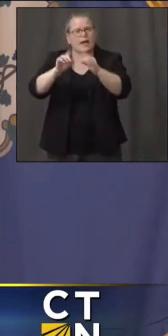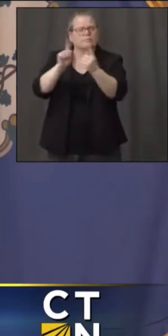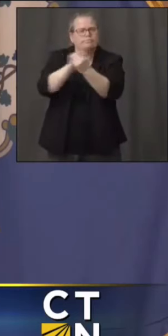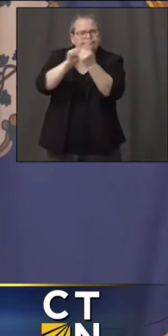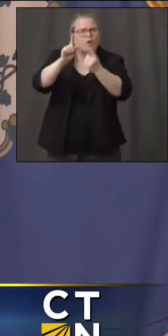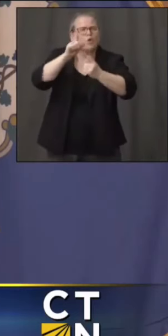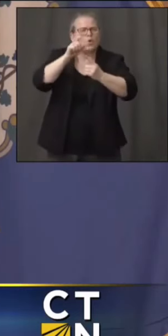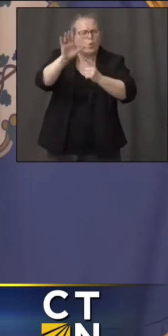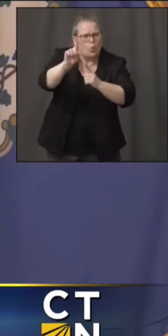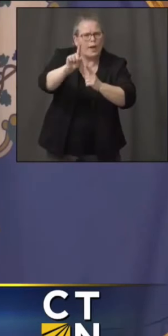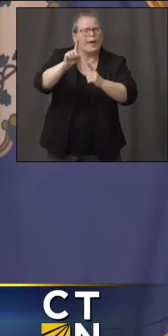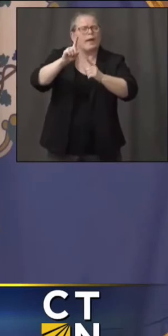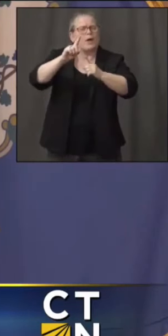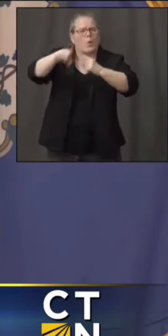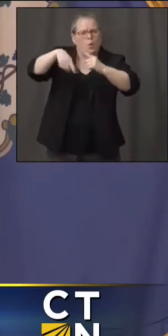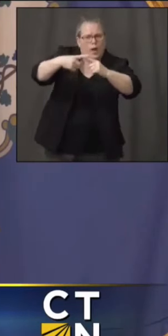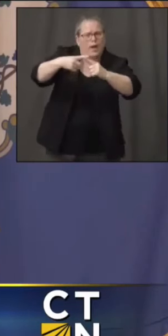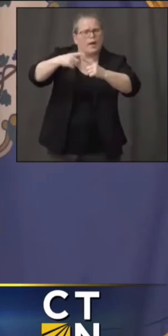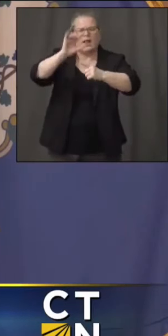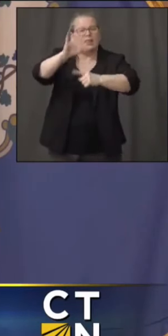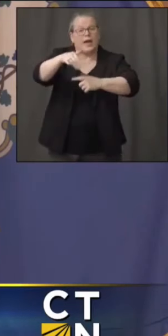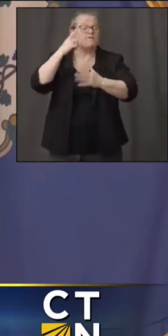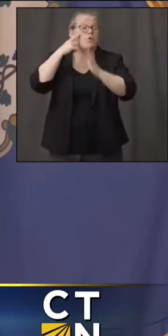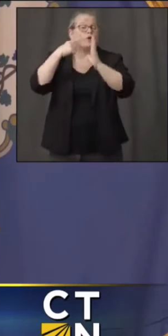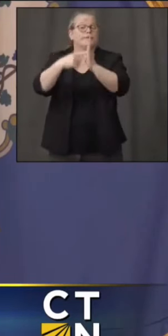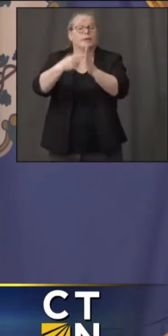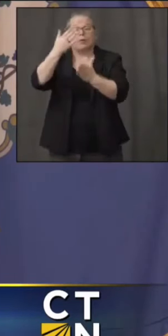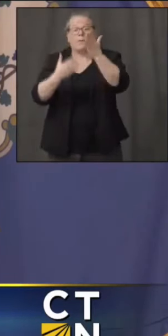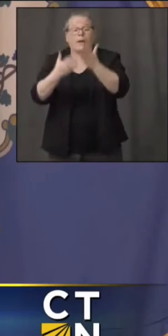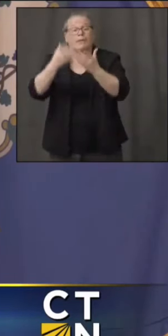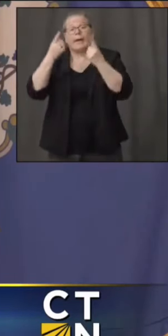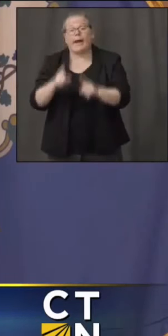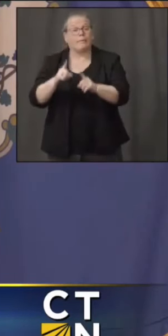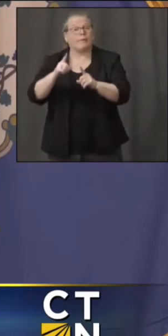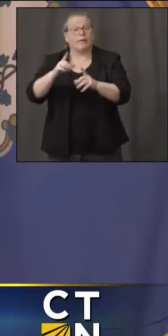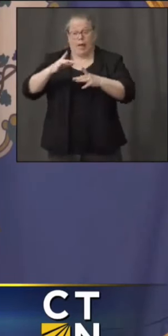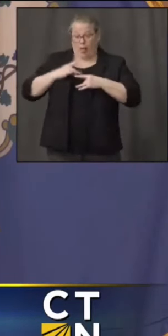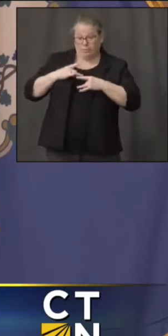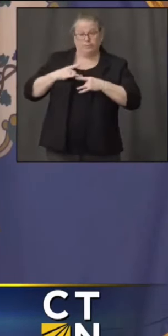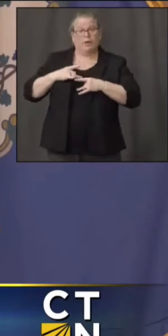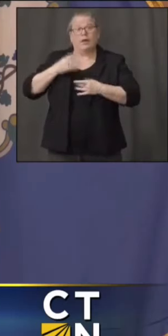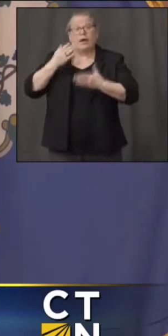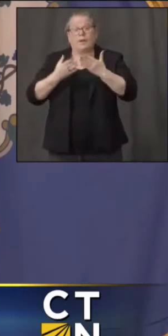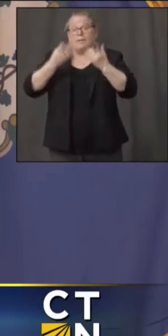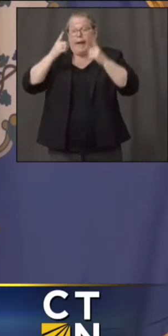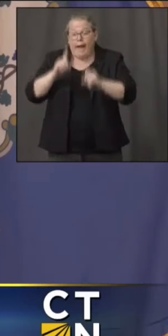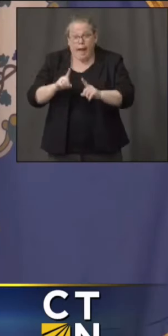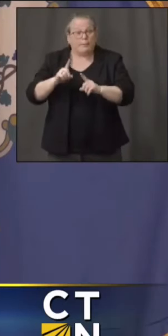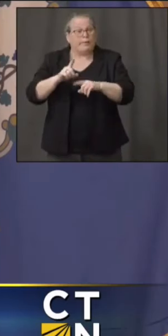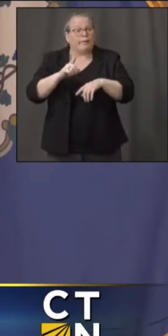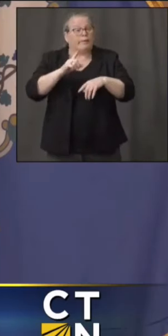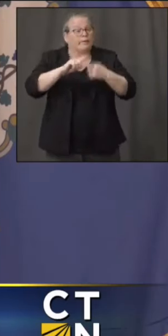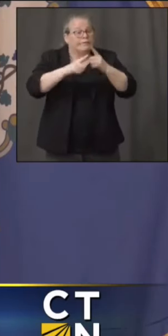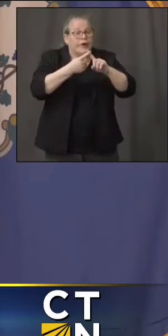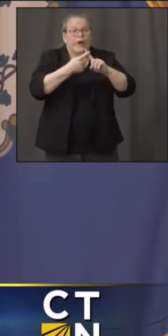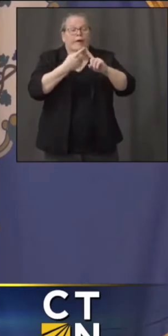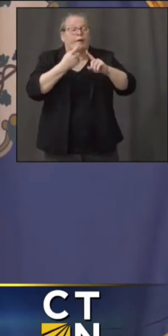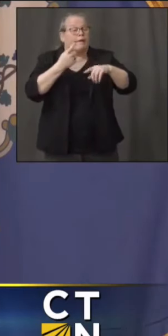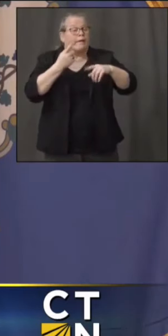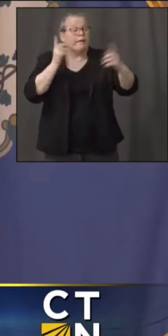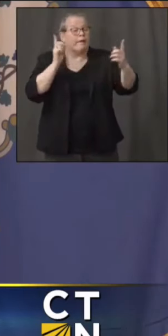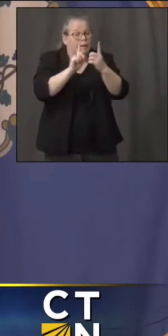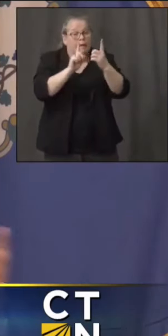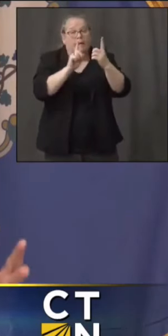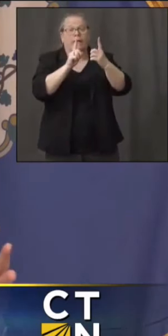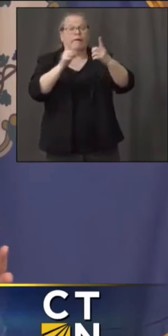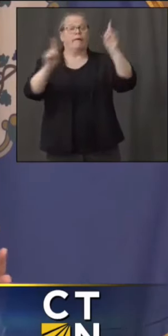with, say 10 minutes of contact within 5 or 6 feet apart from each other. And you, on a